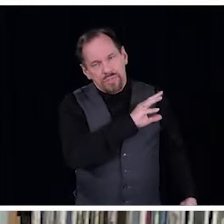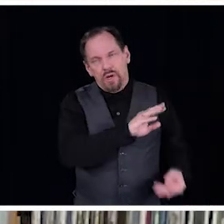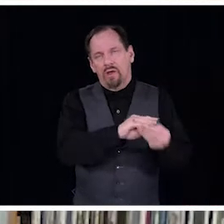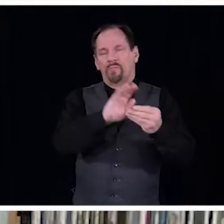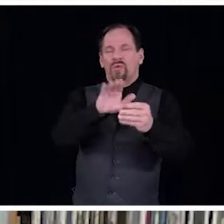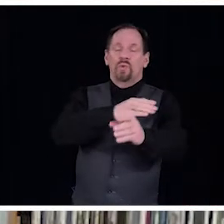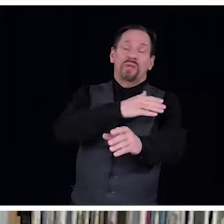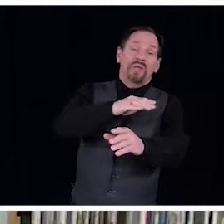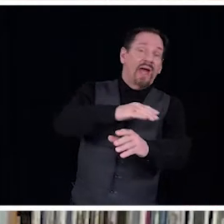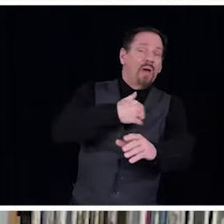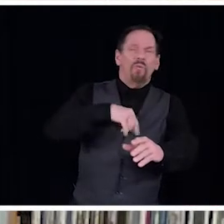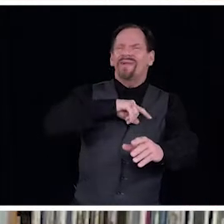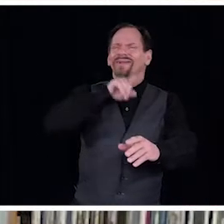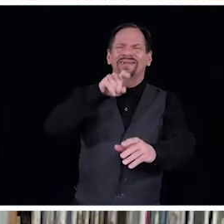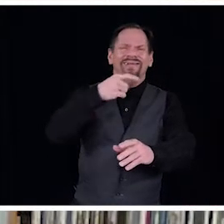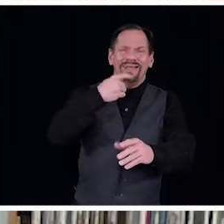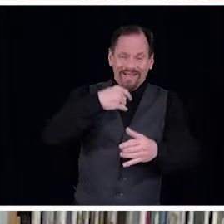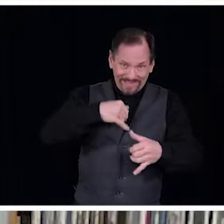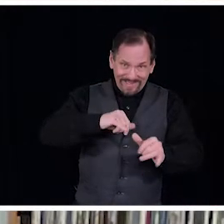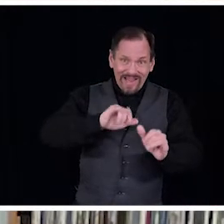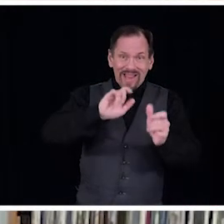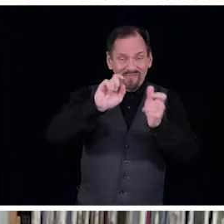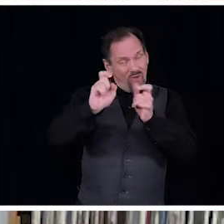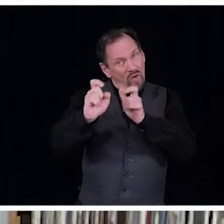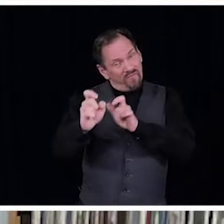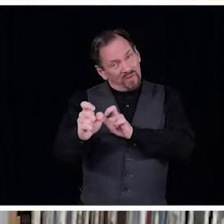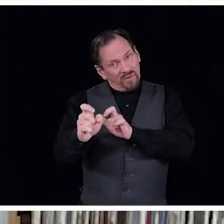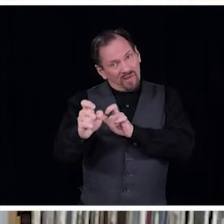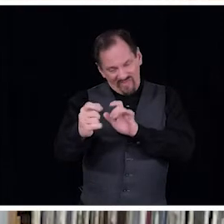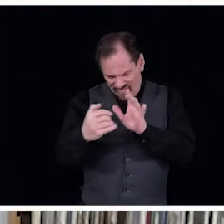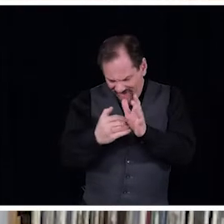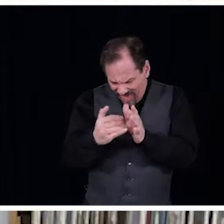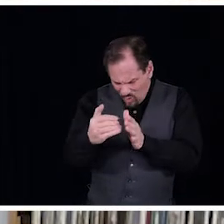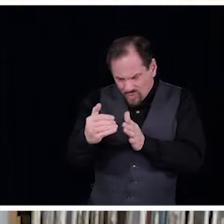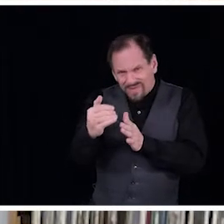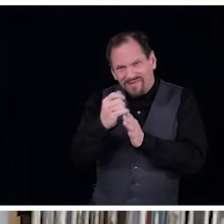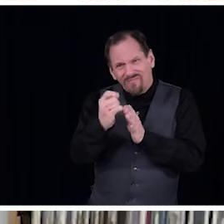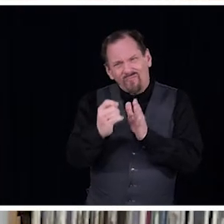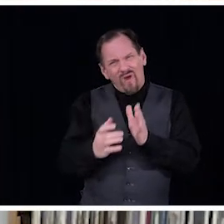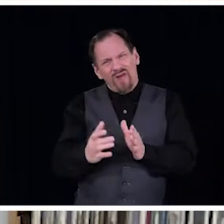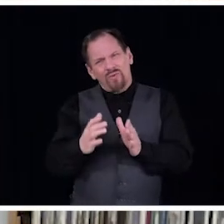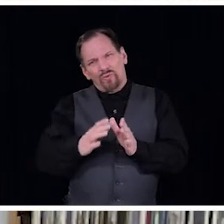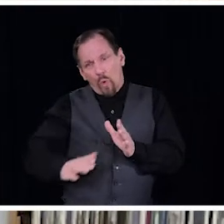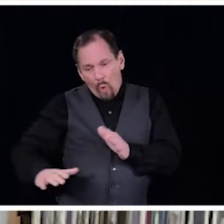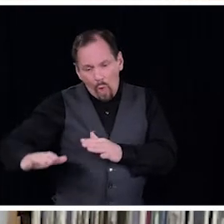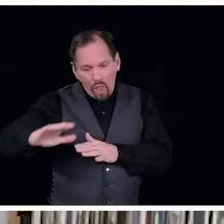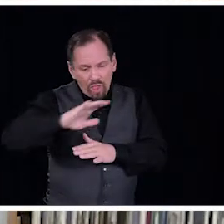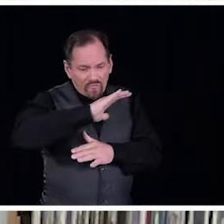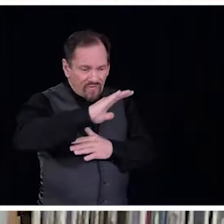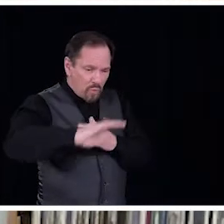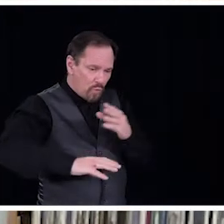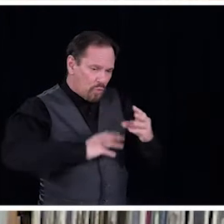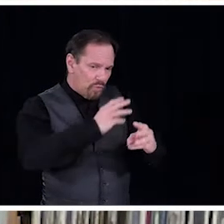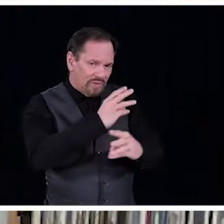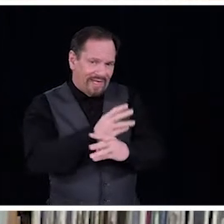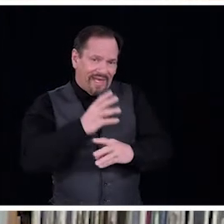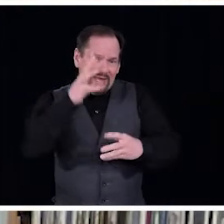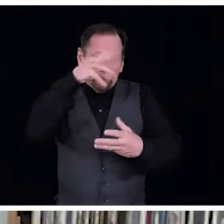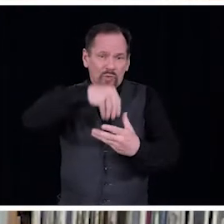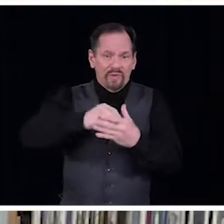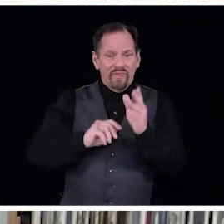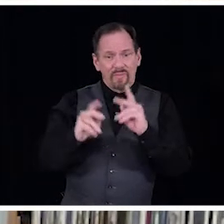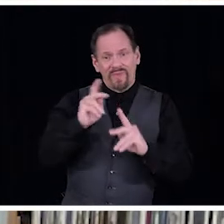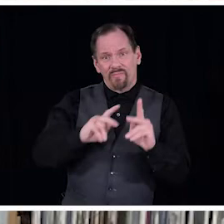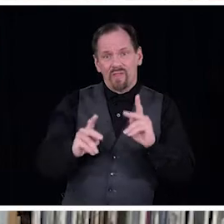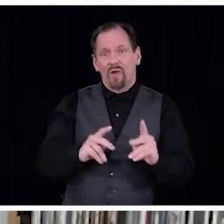need to show that it is still evolving, that thousands of composers all over the world, including those of you here today, are carrying